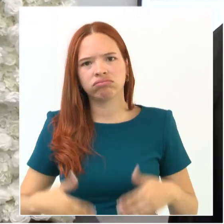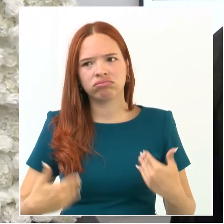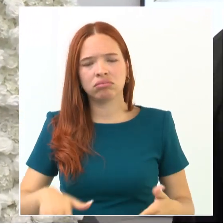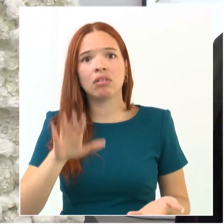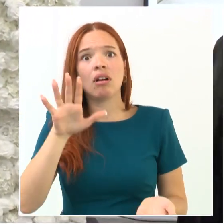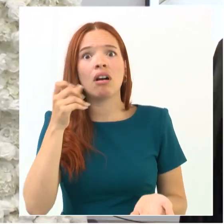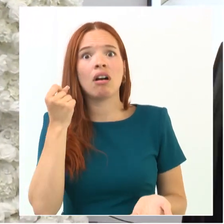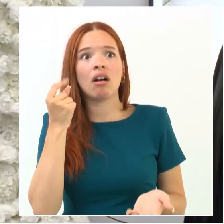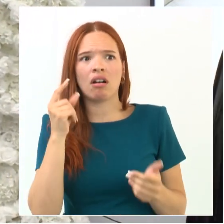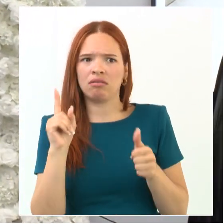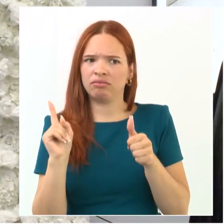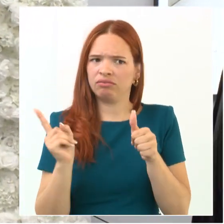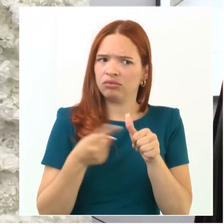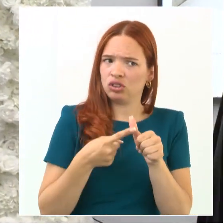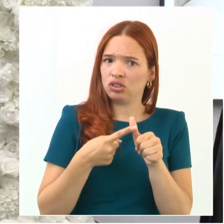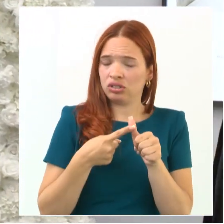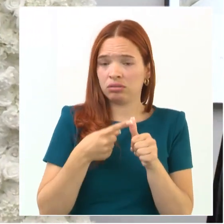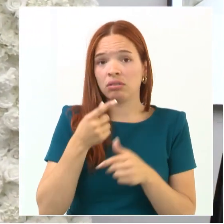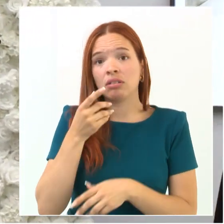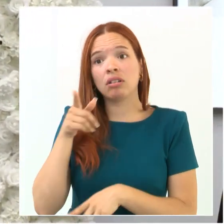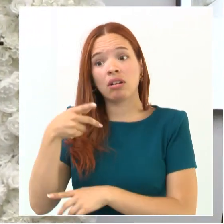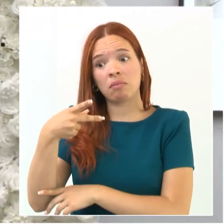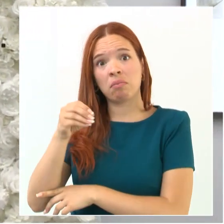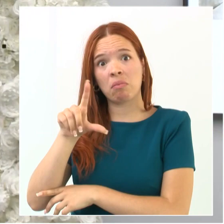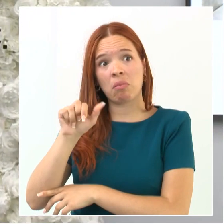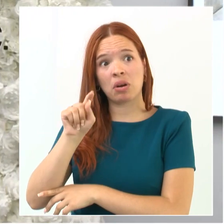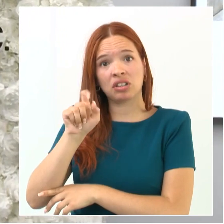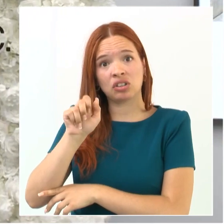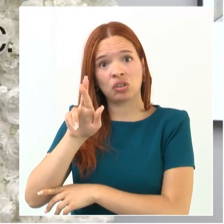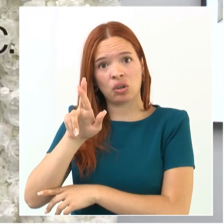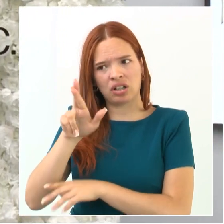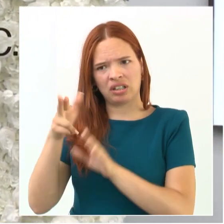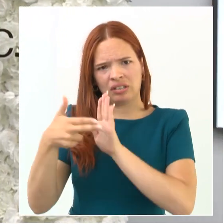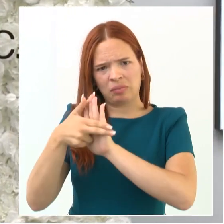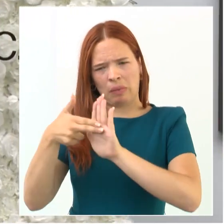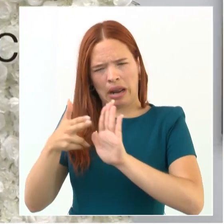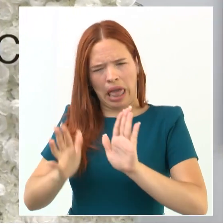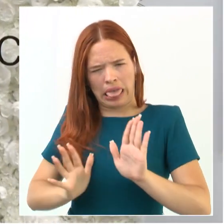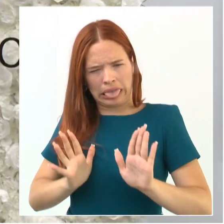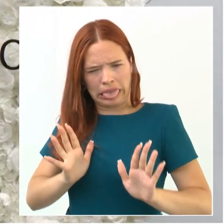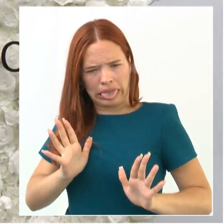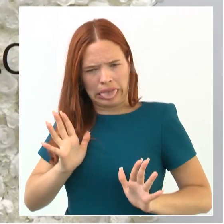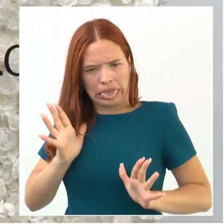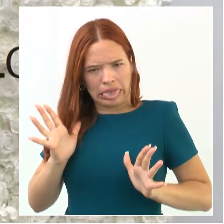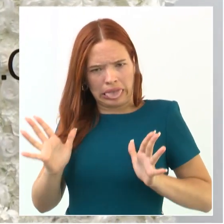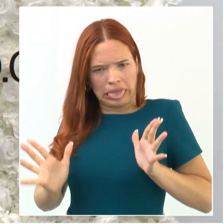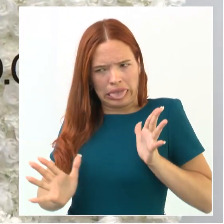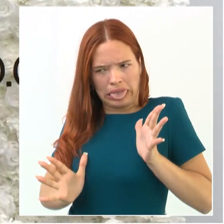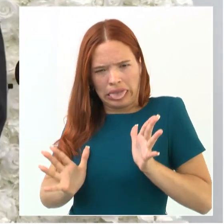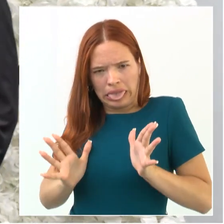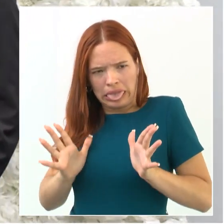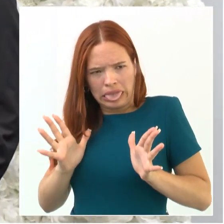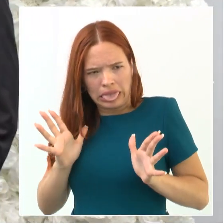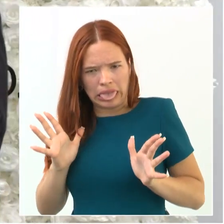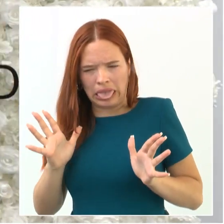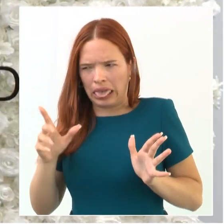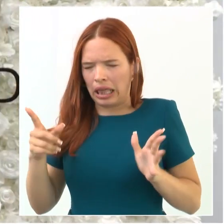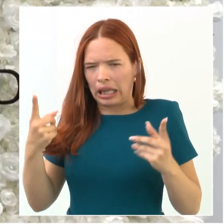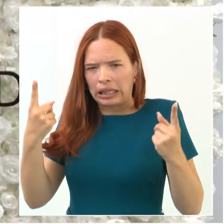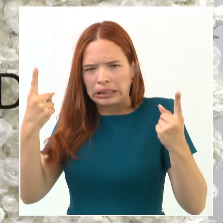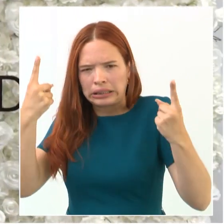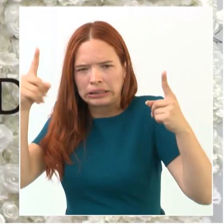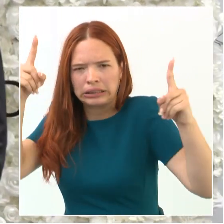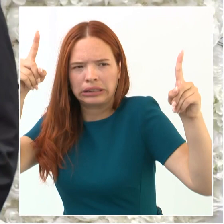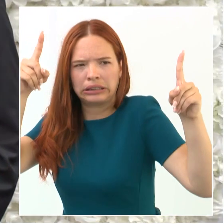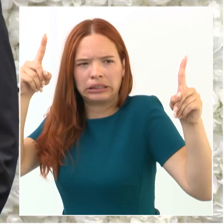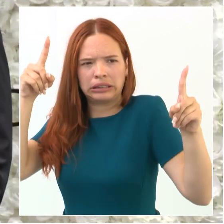is really a brand of performance and luxury with a little twist of Swedish craftsmanship. So it's